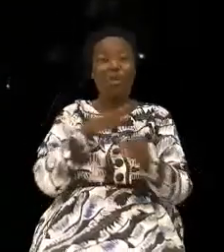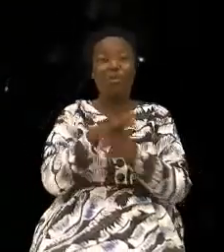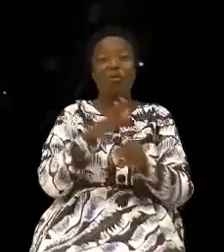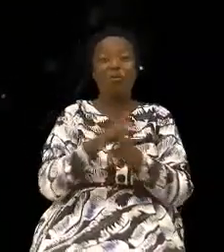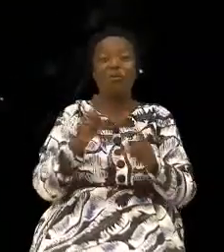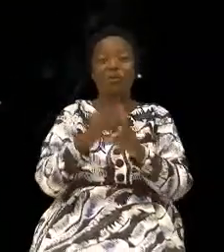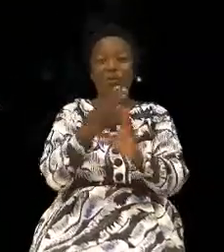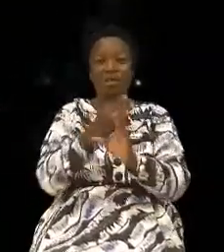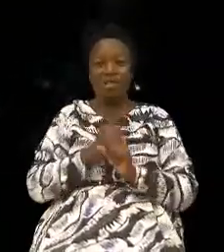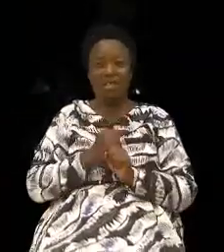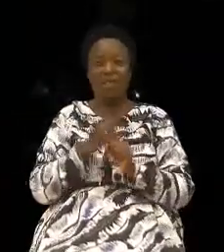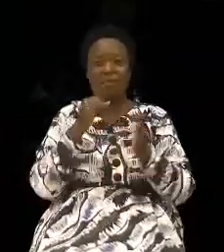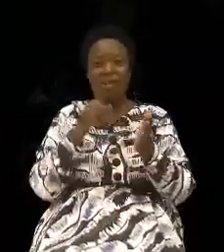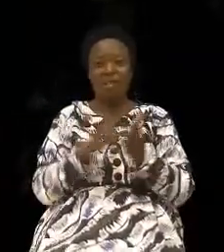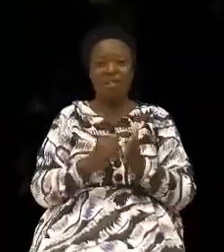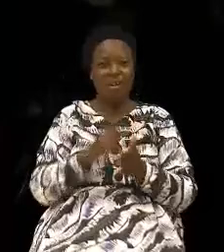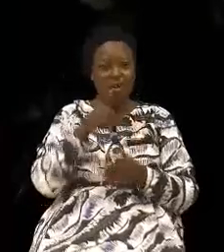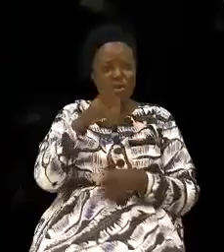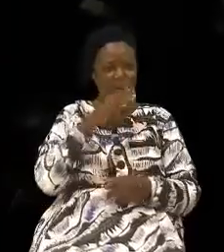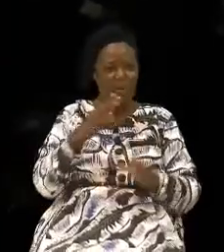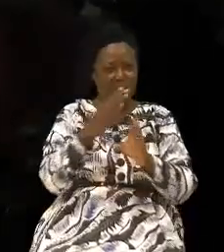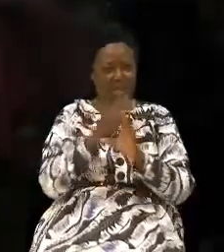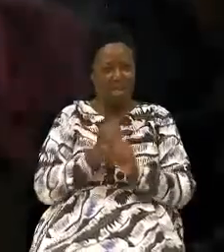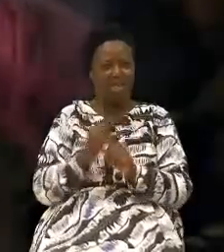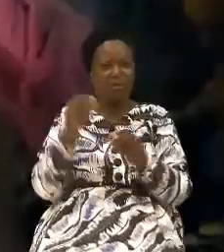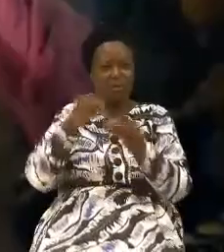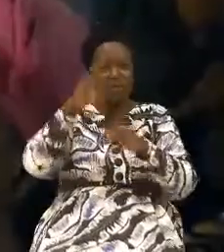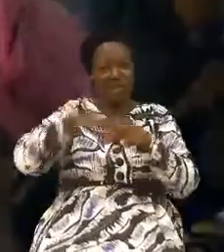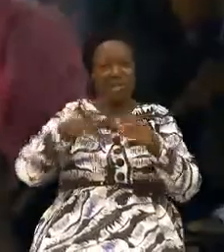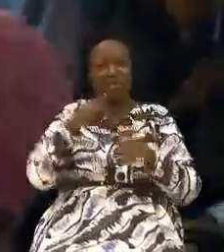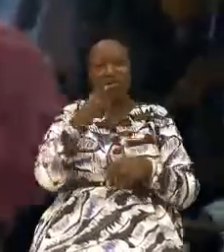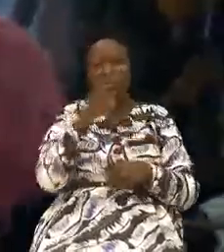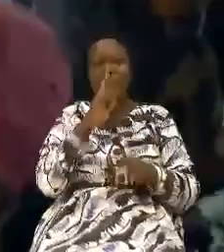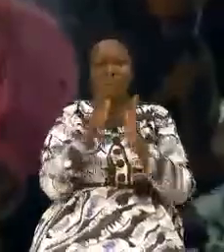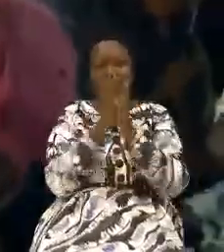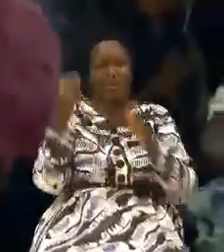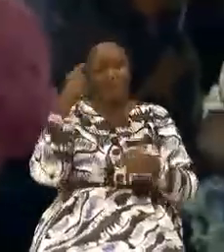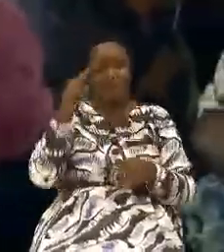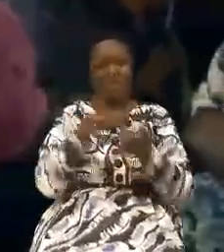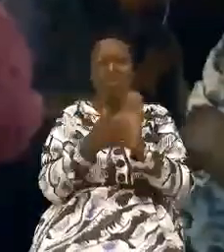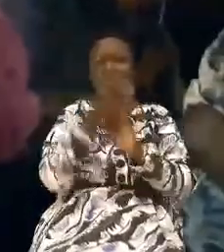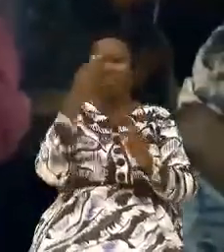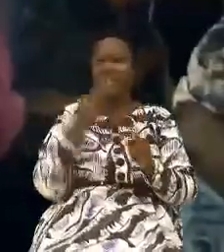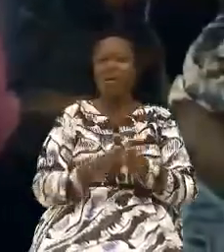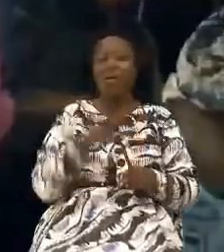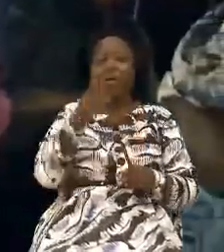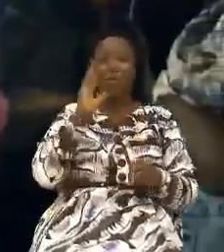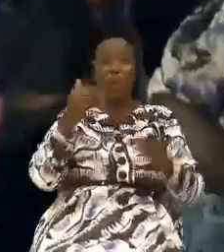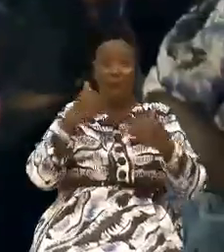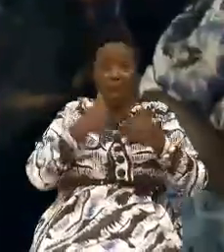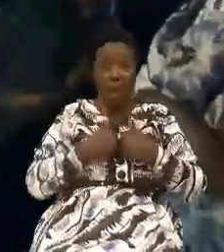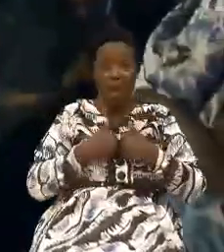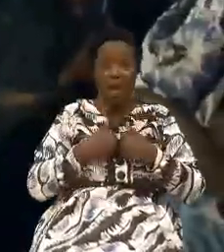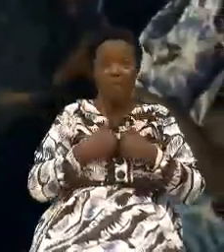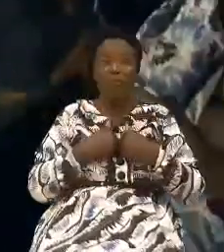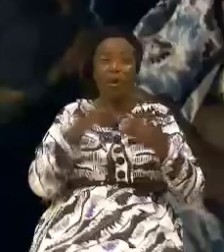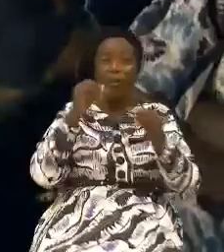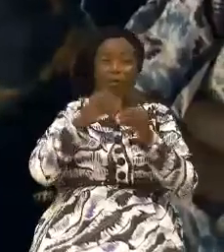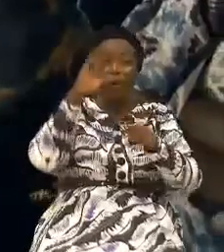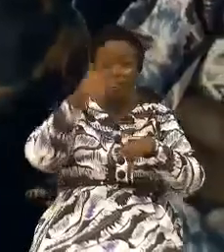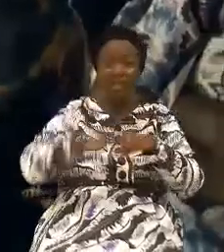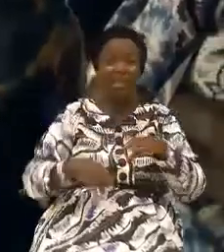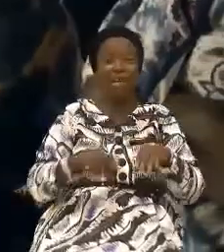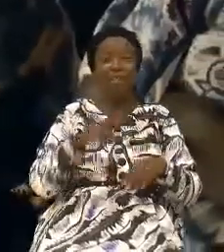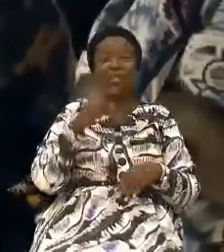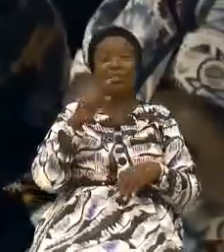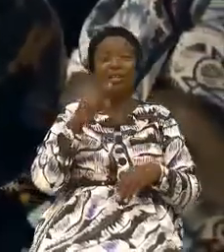You will get more than you are praying for. You will have more than